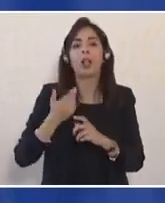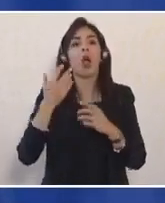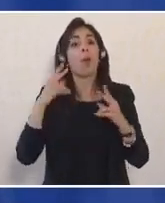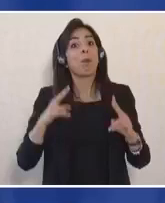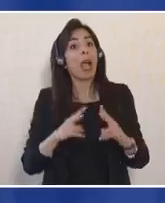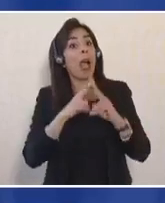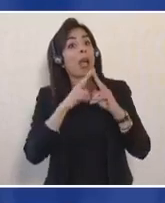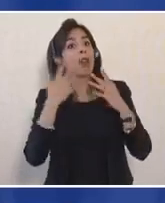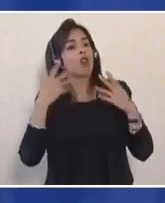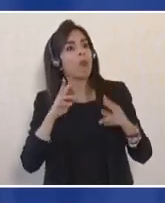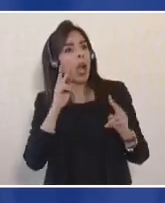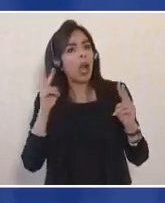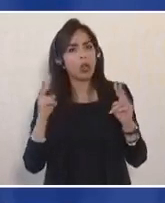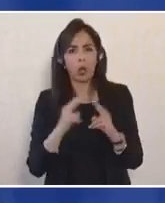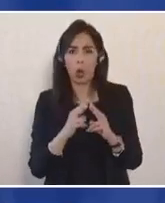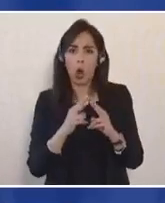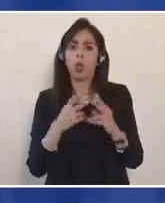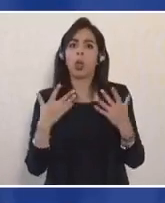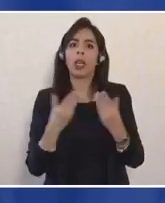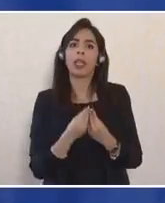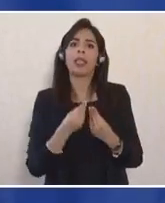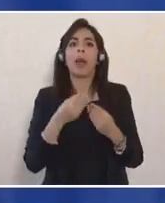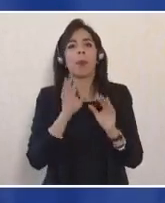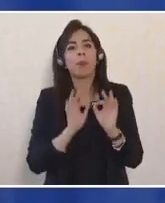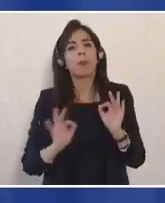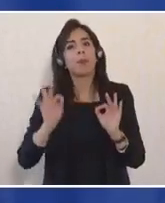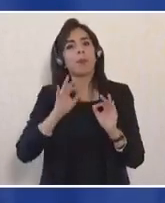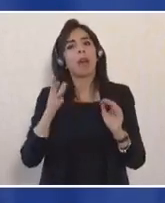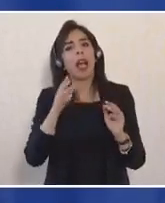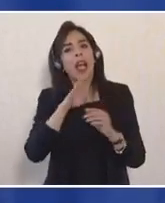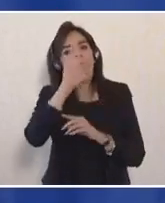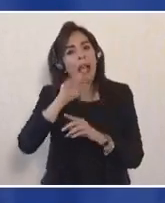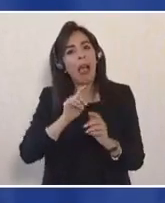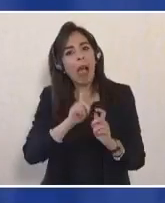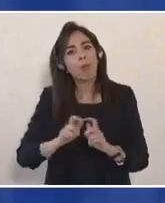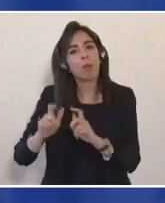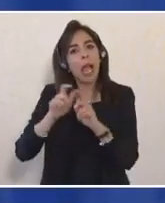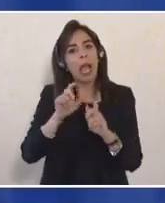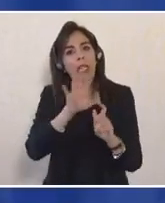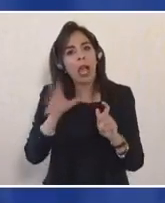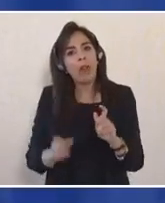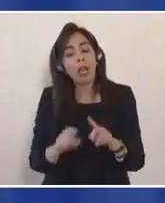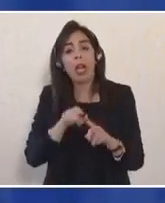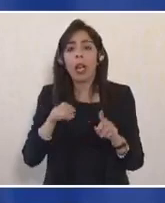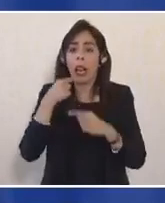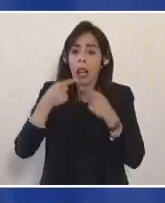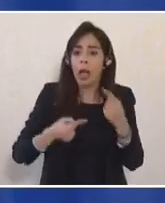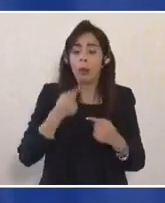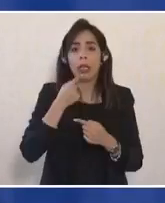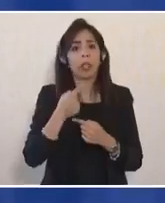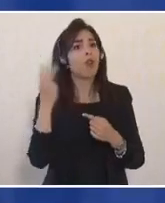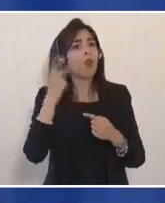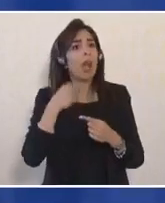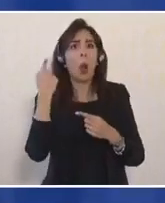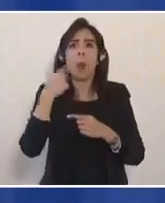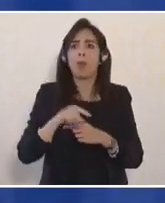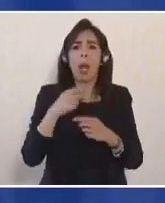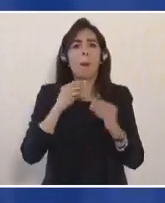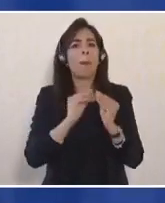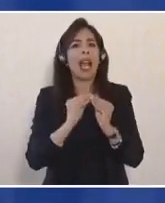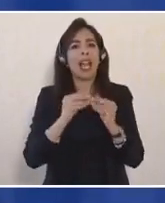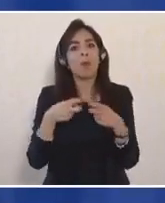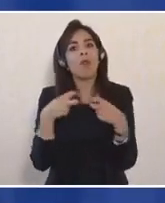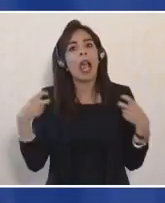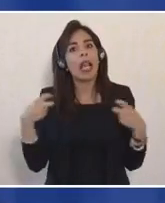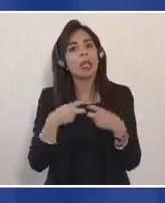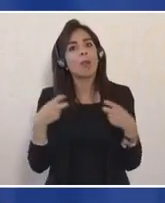these flexibilities within TRIPS, within the Doha Declaration. And therefore, we think we have